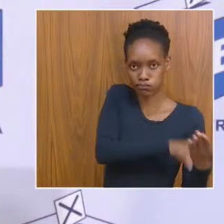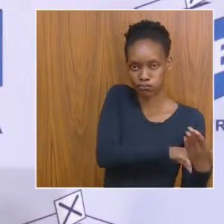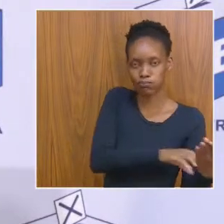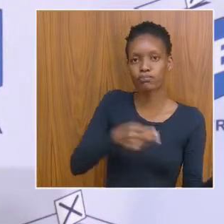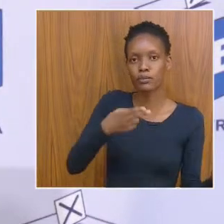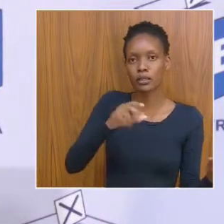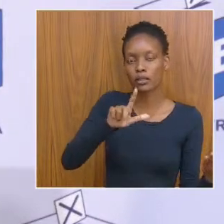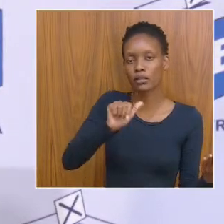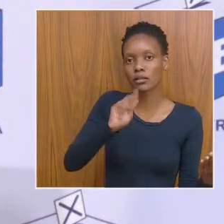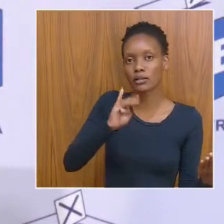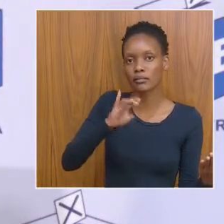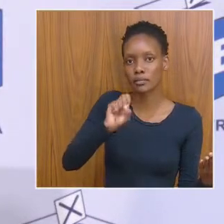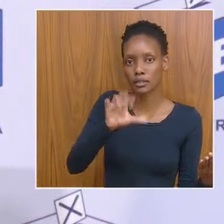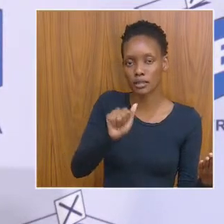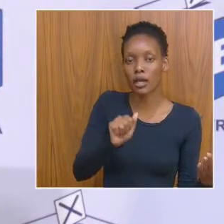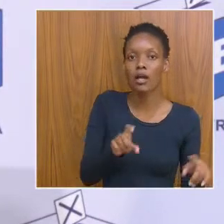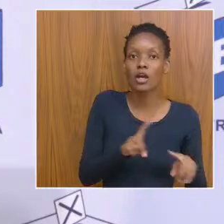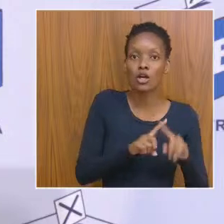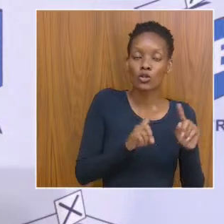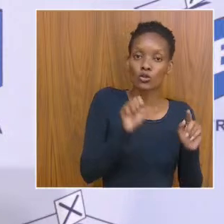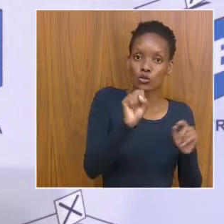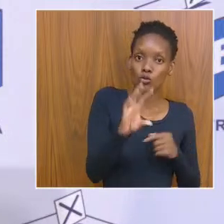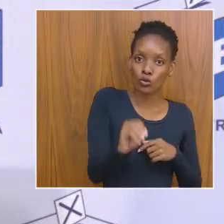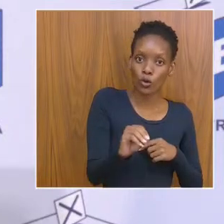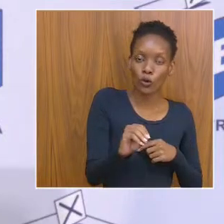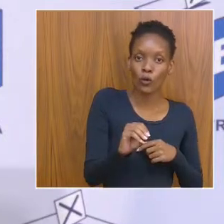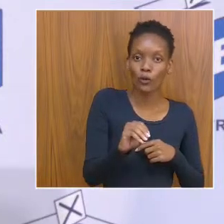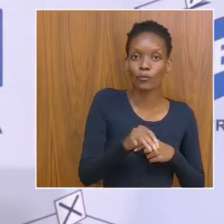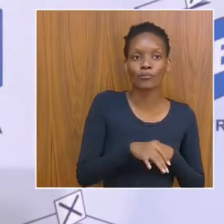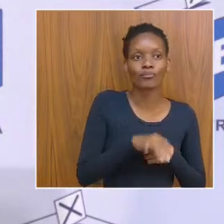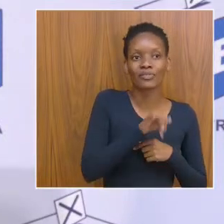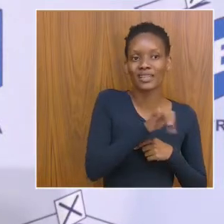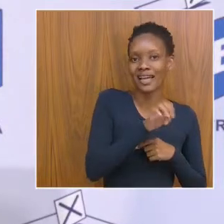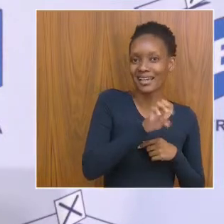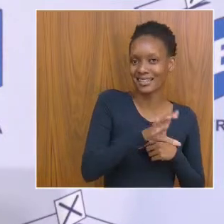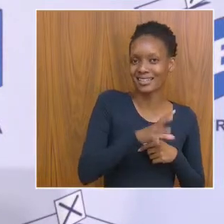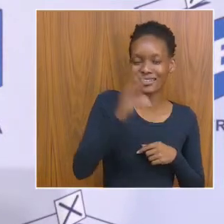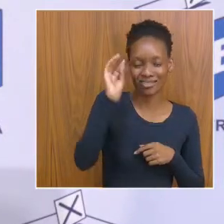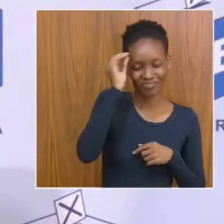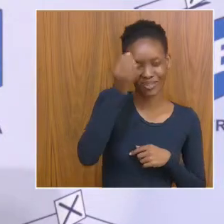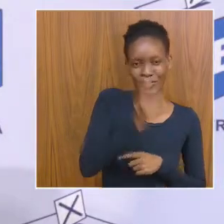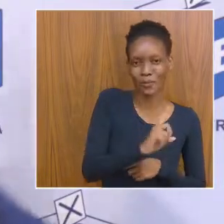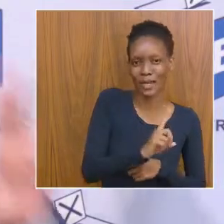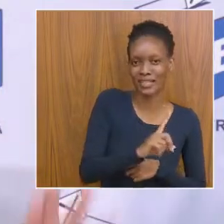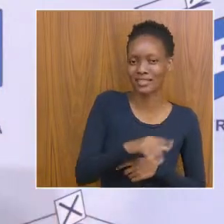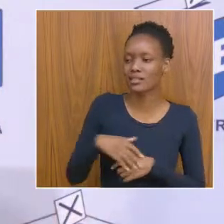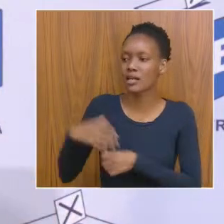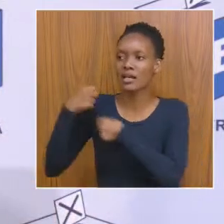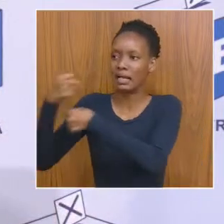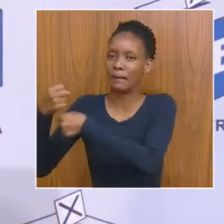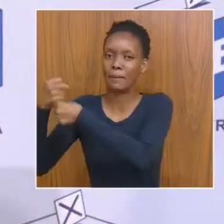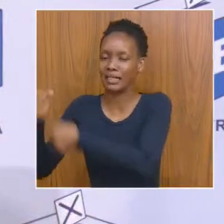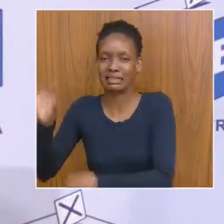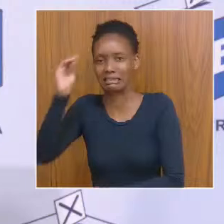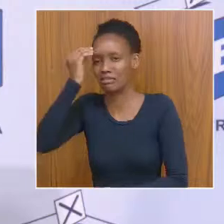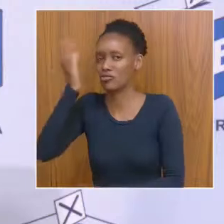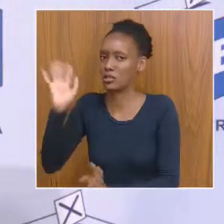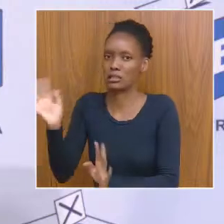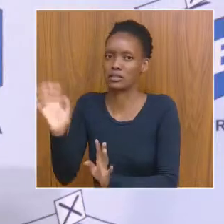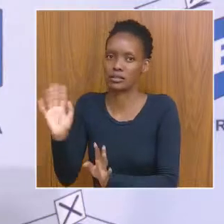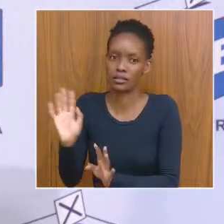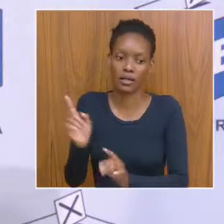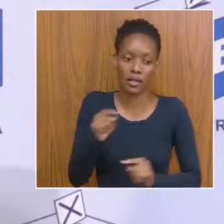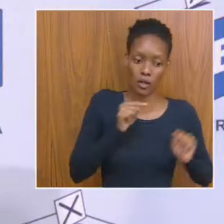only interested on the ballot paper, not in managing what the party does as the face of its